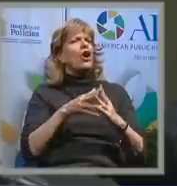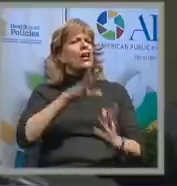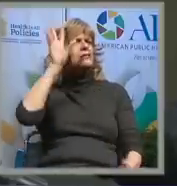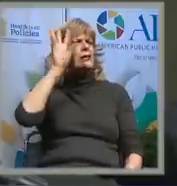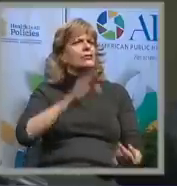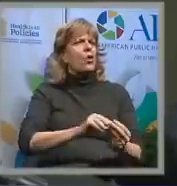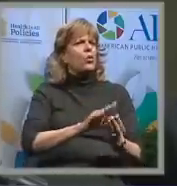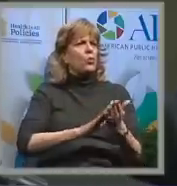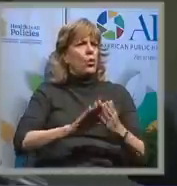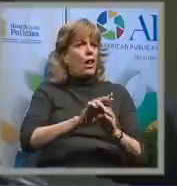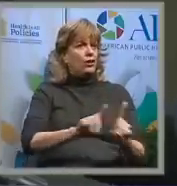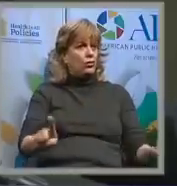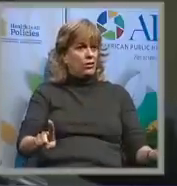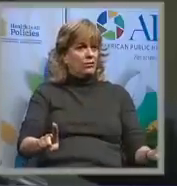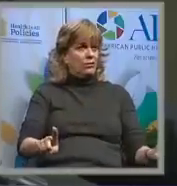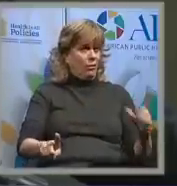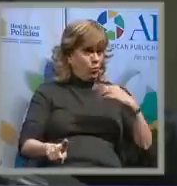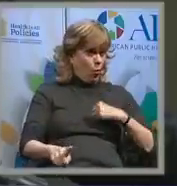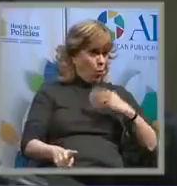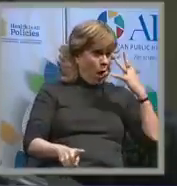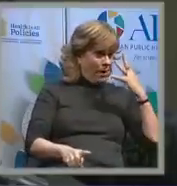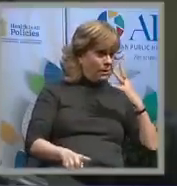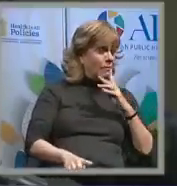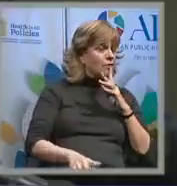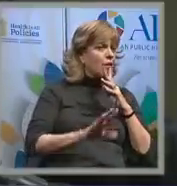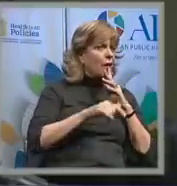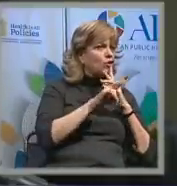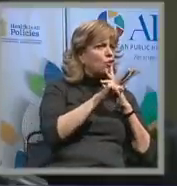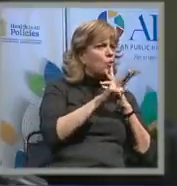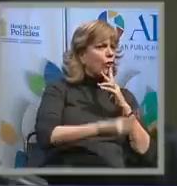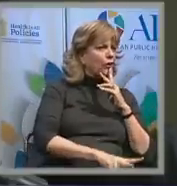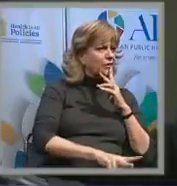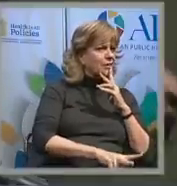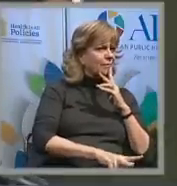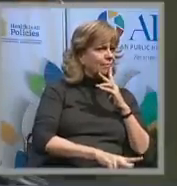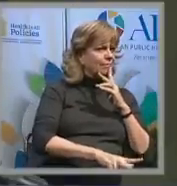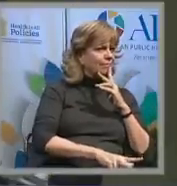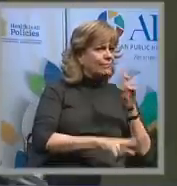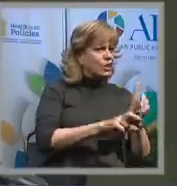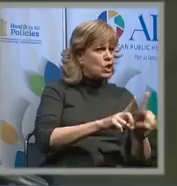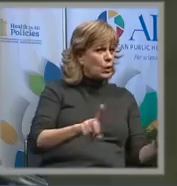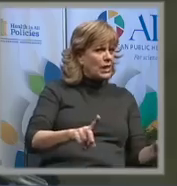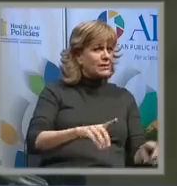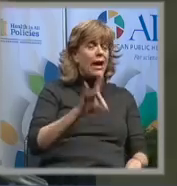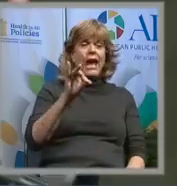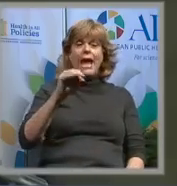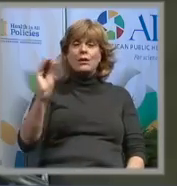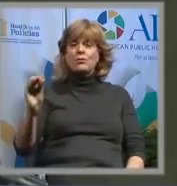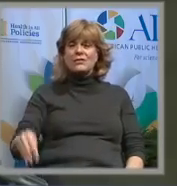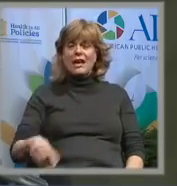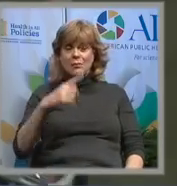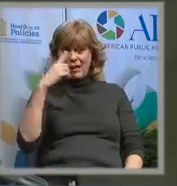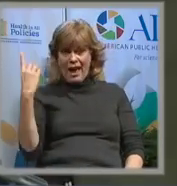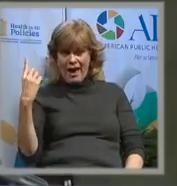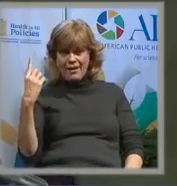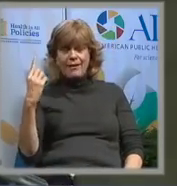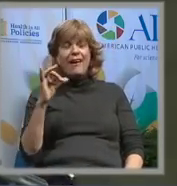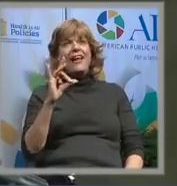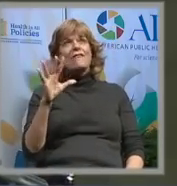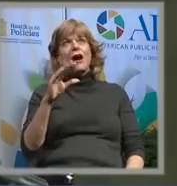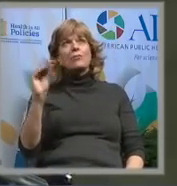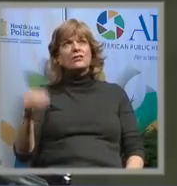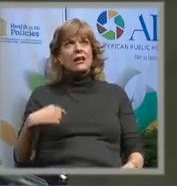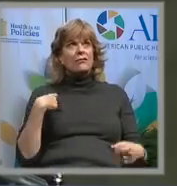total with college degrees. But for whites, we're talking about two-thirds almost without degrees. We're talking about 80% of blacks, almost